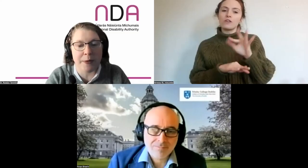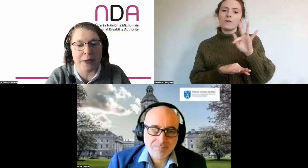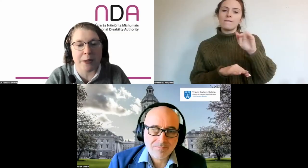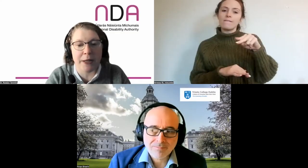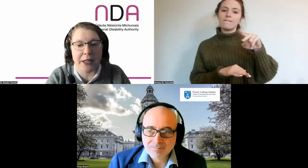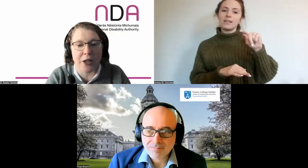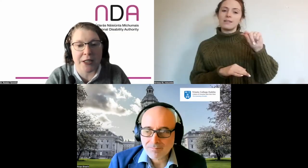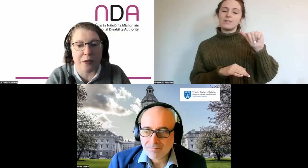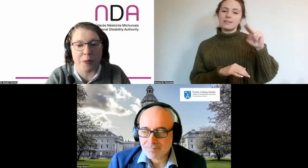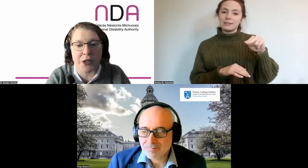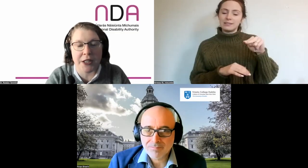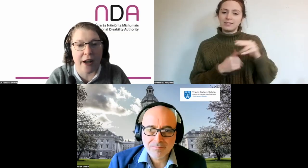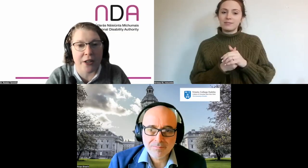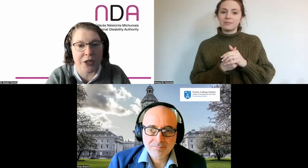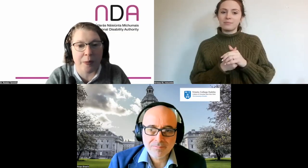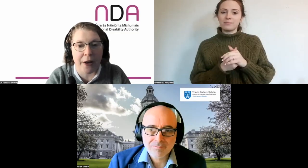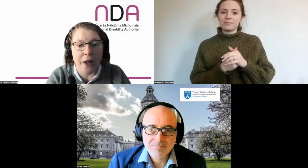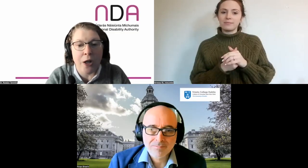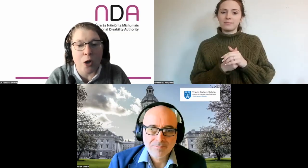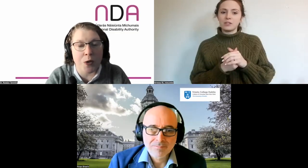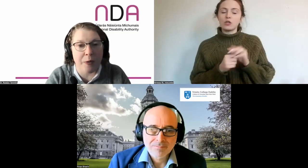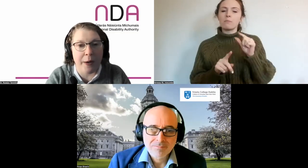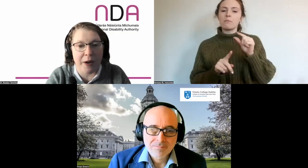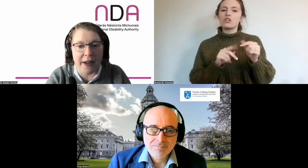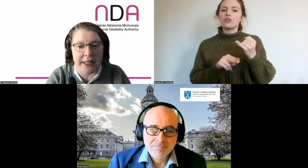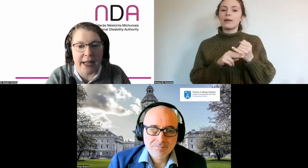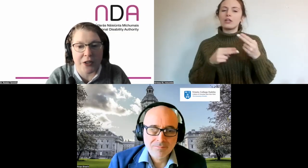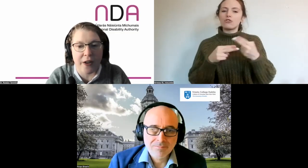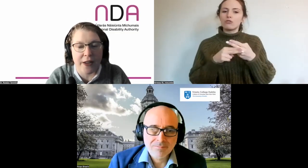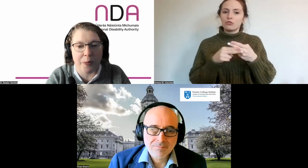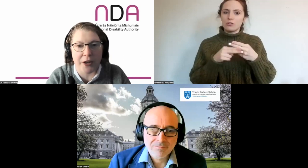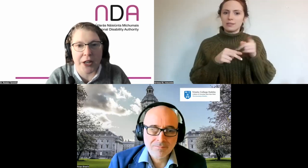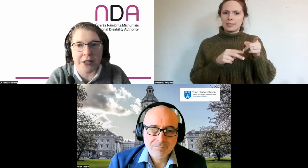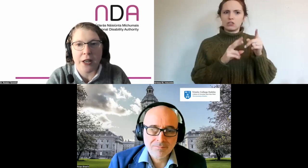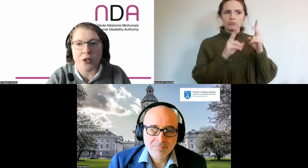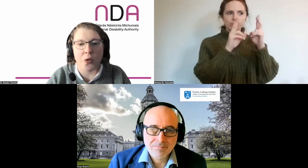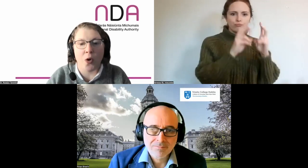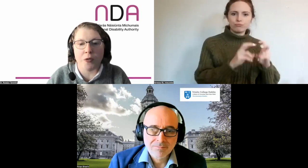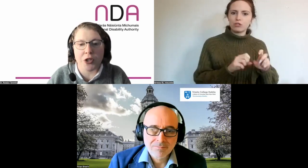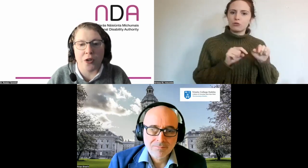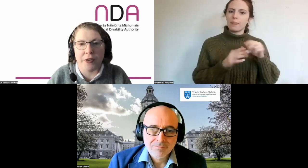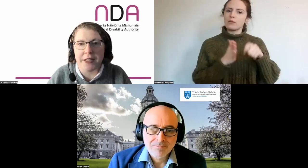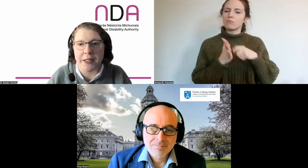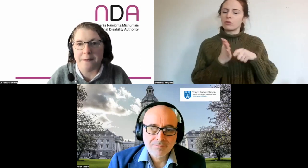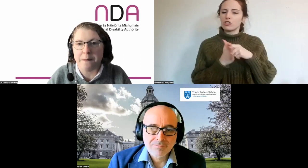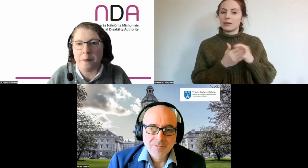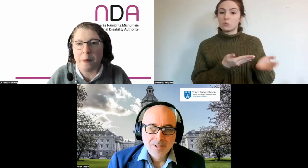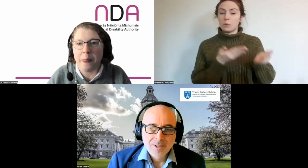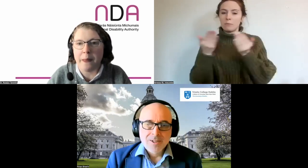Intellectual Disability Nursing from Trinity College Dublin, who was the primary investigator on this project. So over to you,